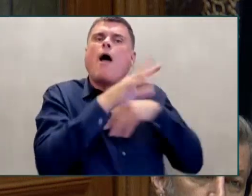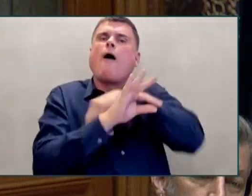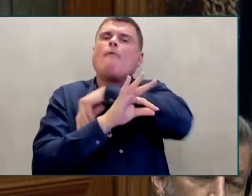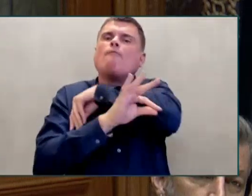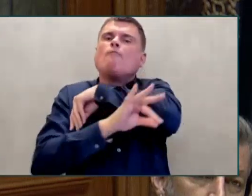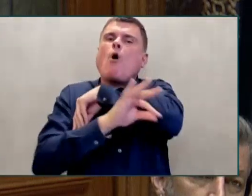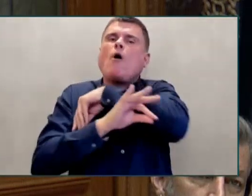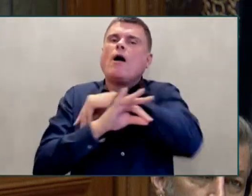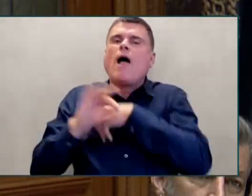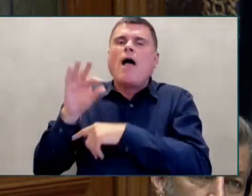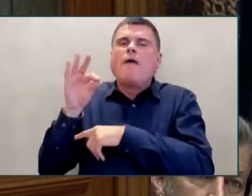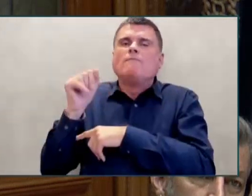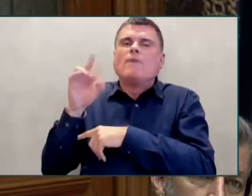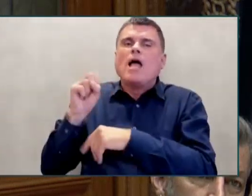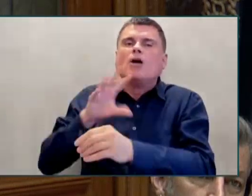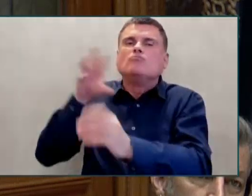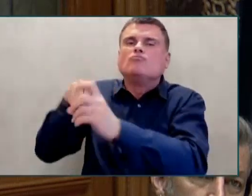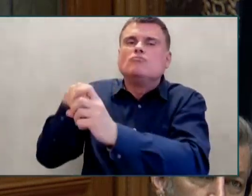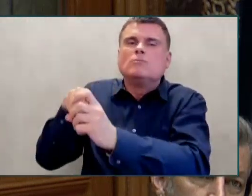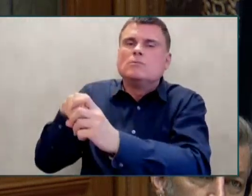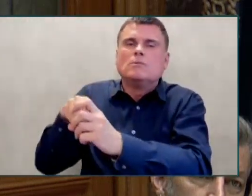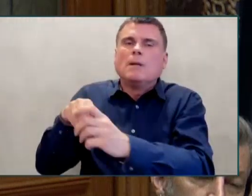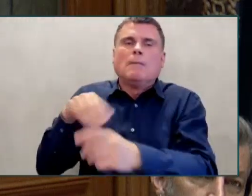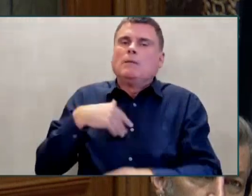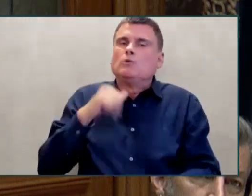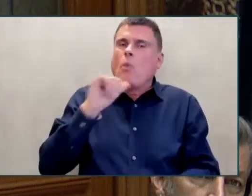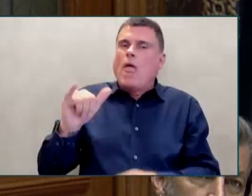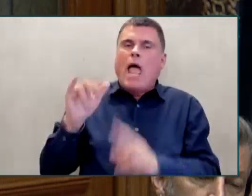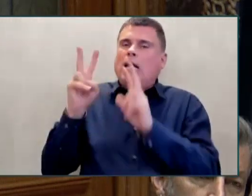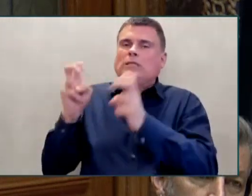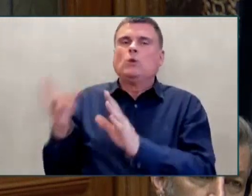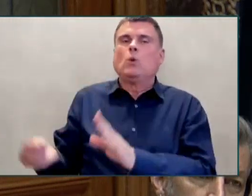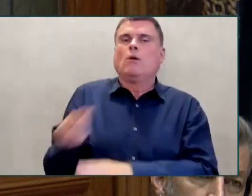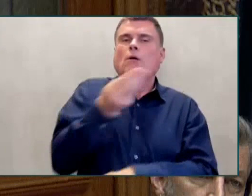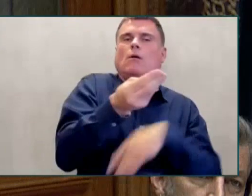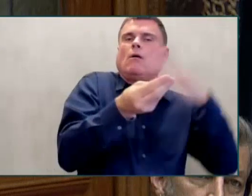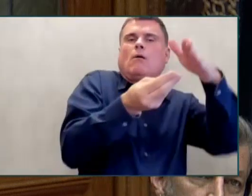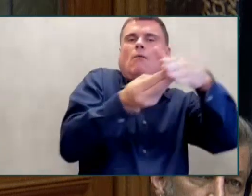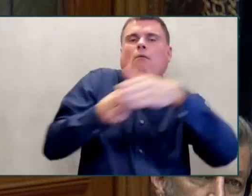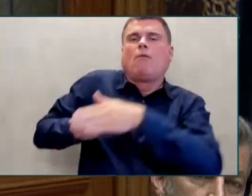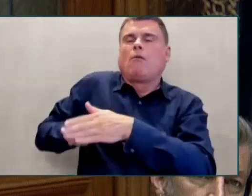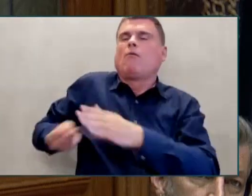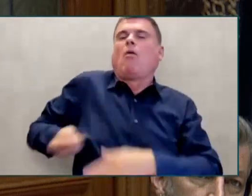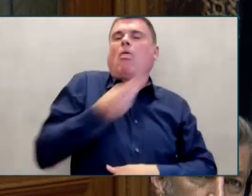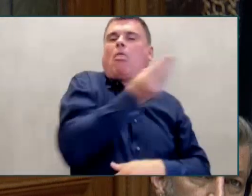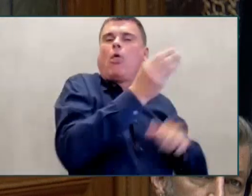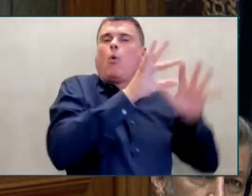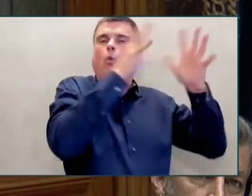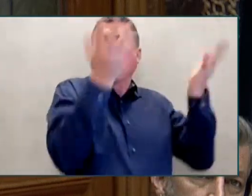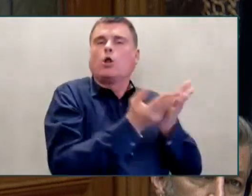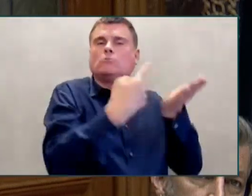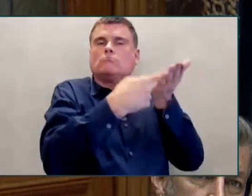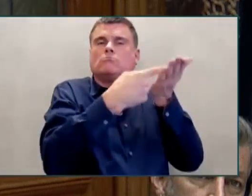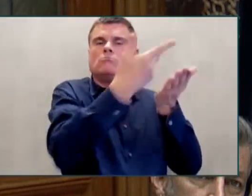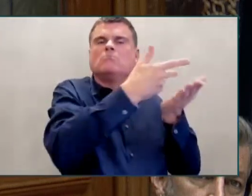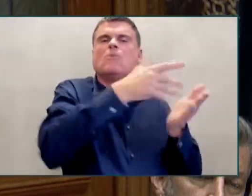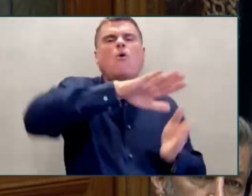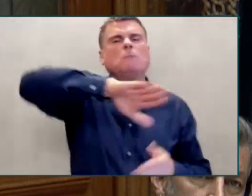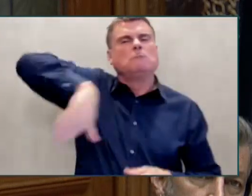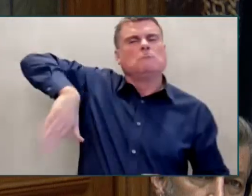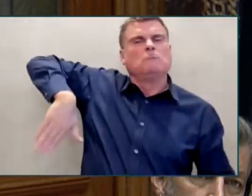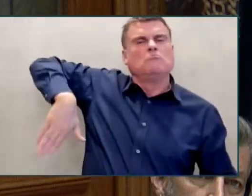the International Joint Commission. Teck's last meeting with the former Premier was on October 11th,